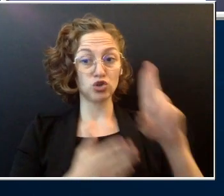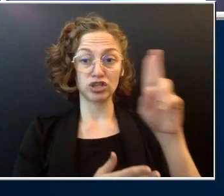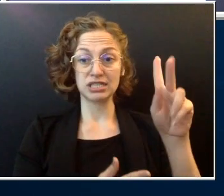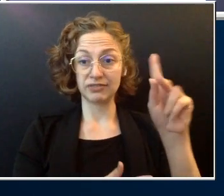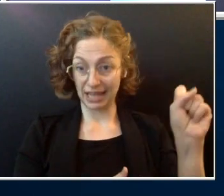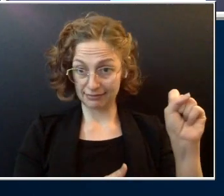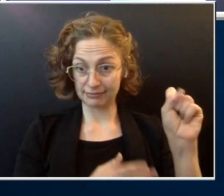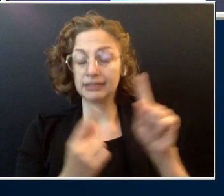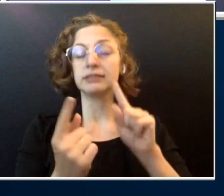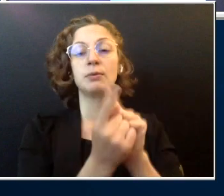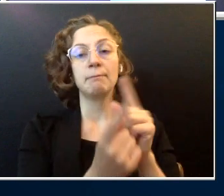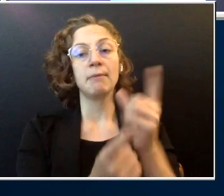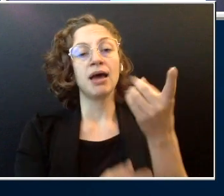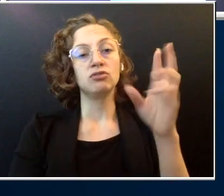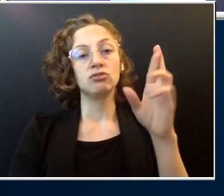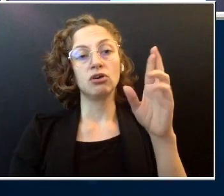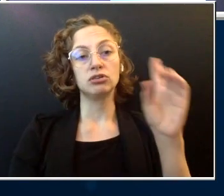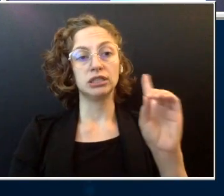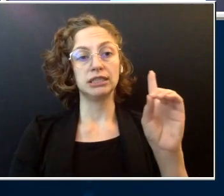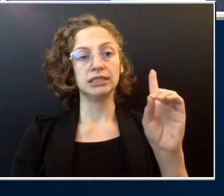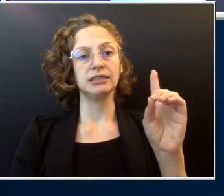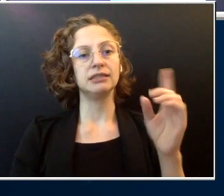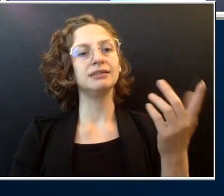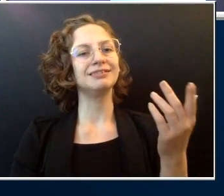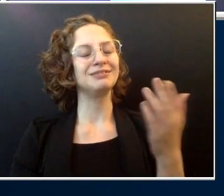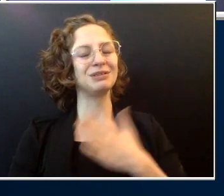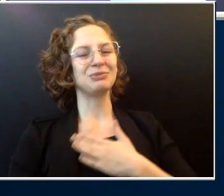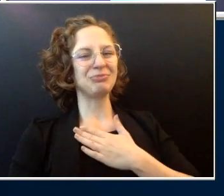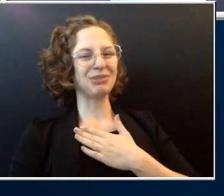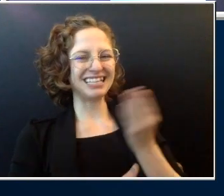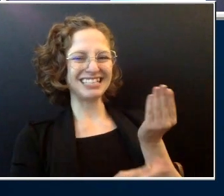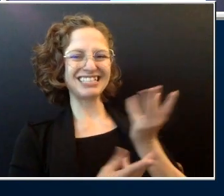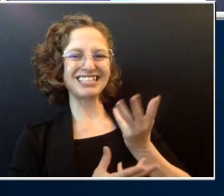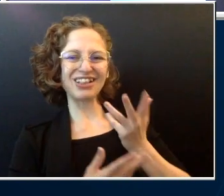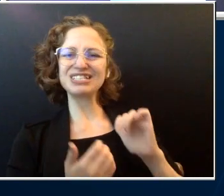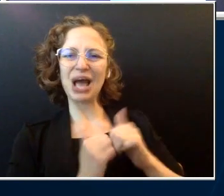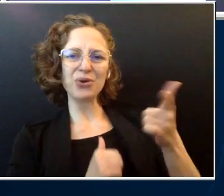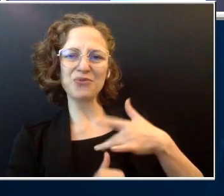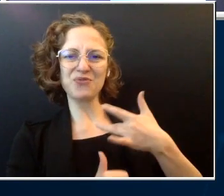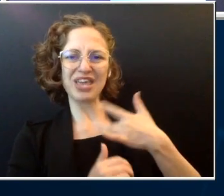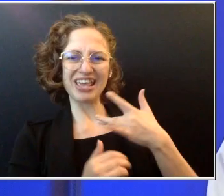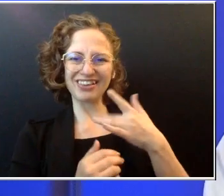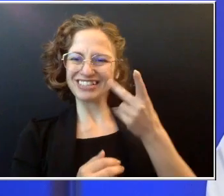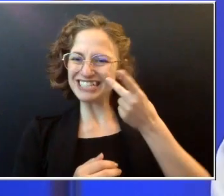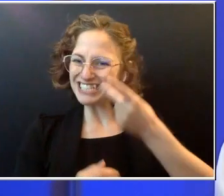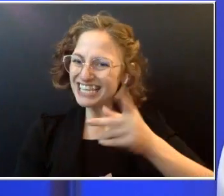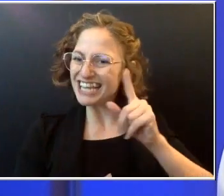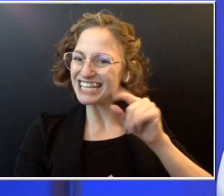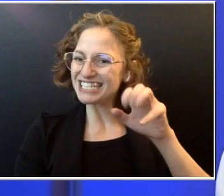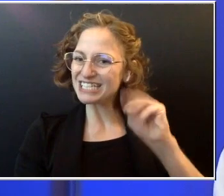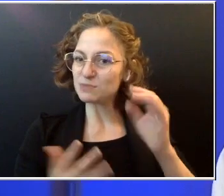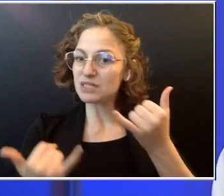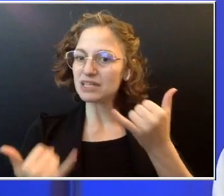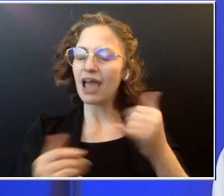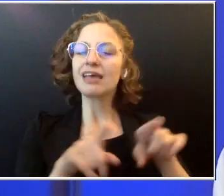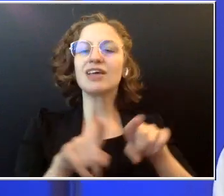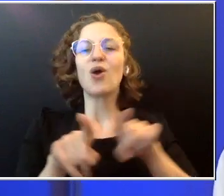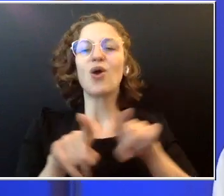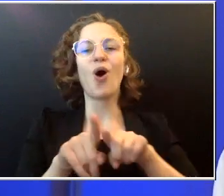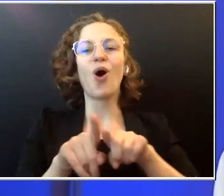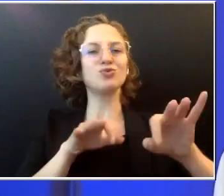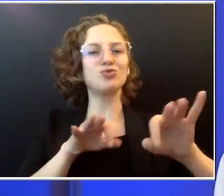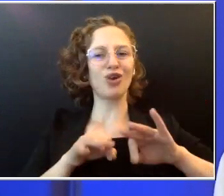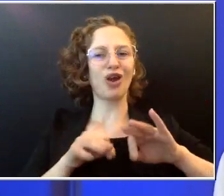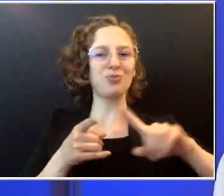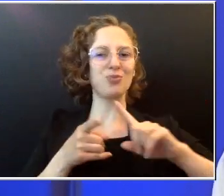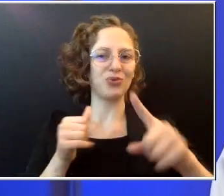tell us first, what's it like seeing Tim today, but then just take us back to when you guys first met as well. Right. Well, it's so gratifying to